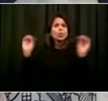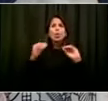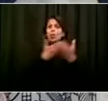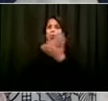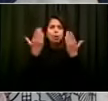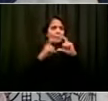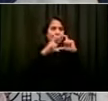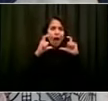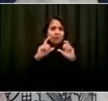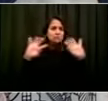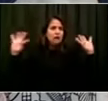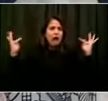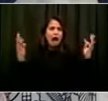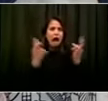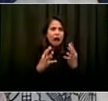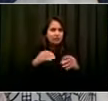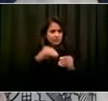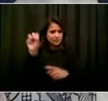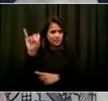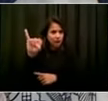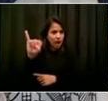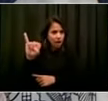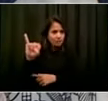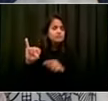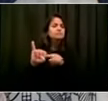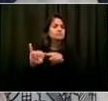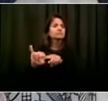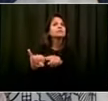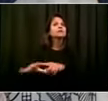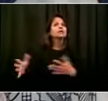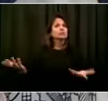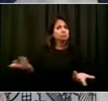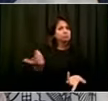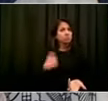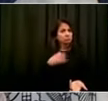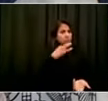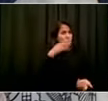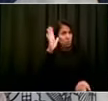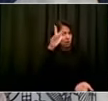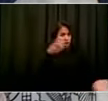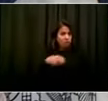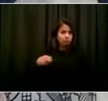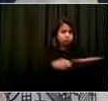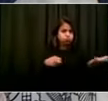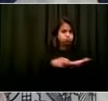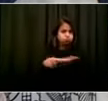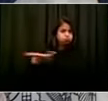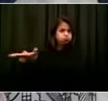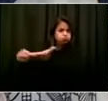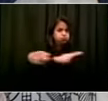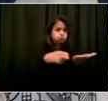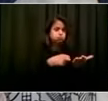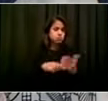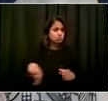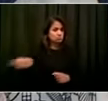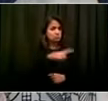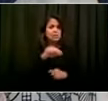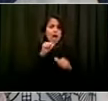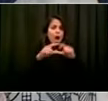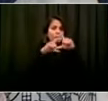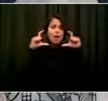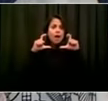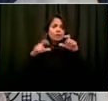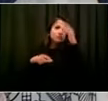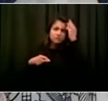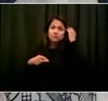city's infection rate is on the rise. And do you think that rally should have been held in the first place, just, given everything that's going on right now? Look, Sydney,